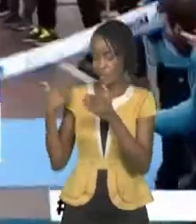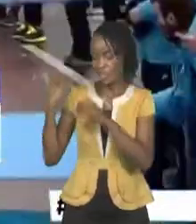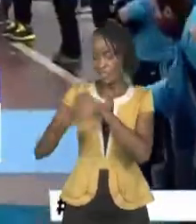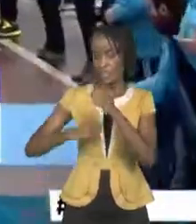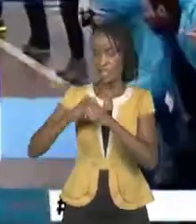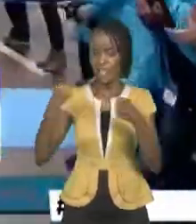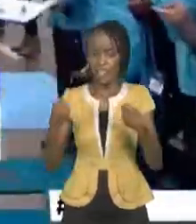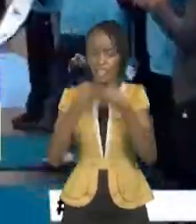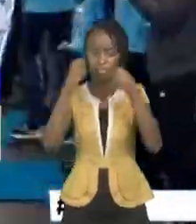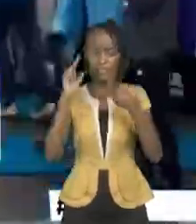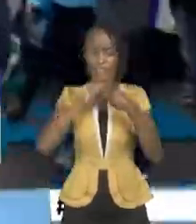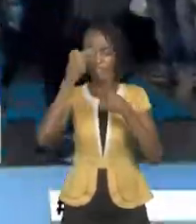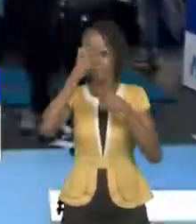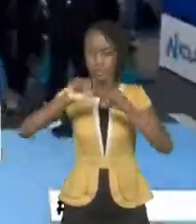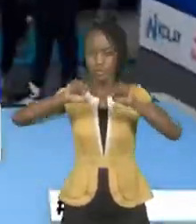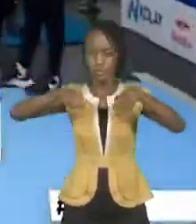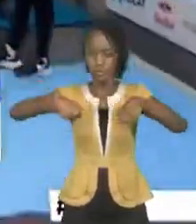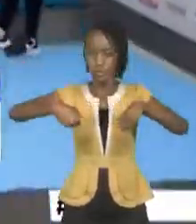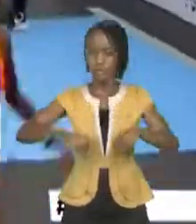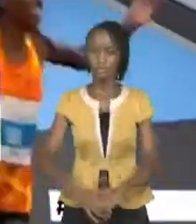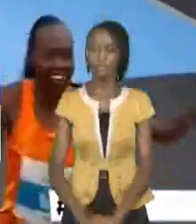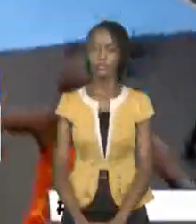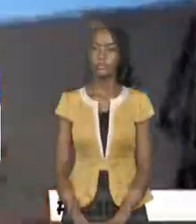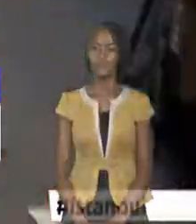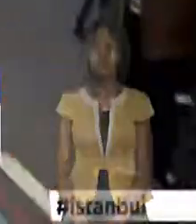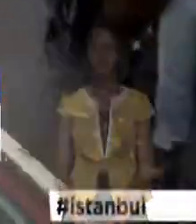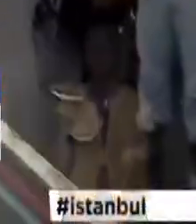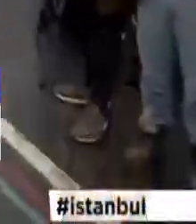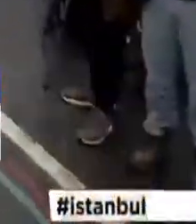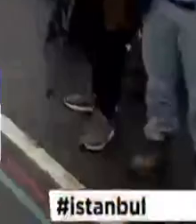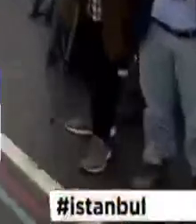year. A new track record!